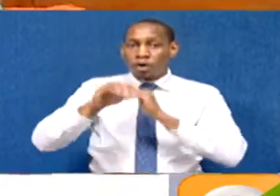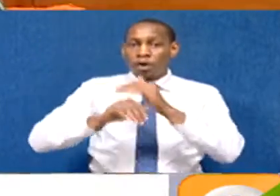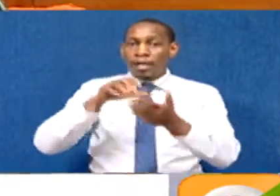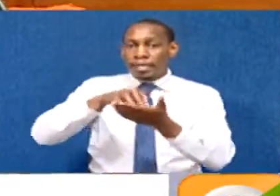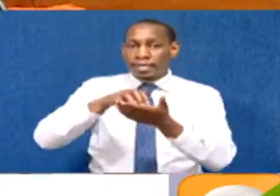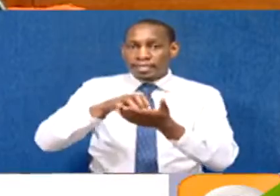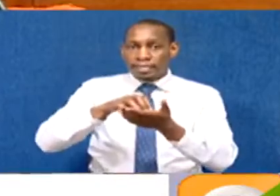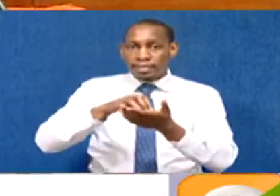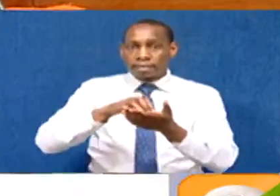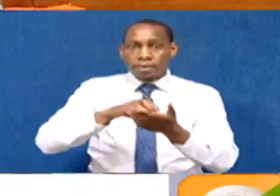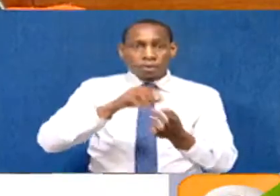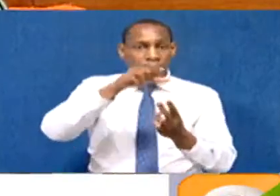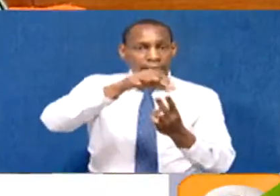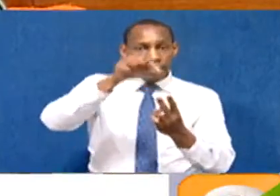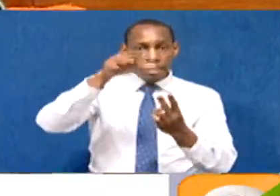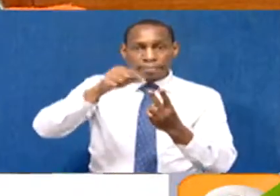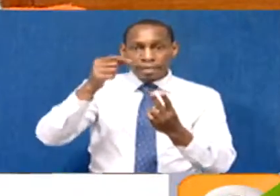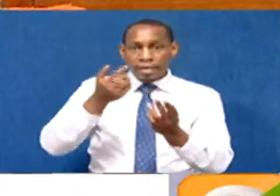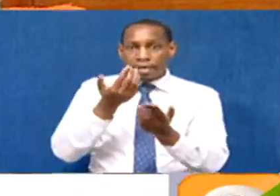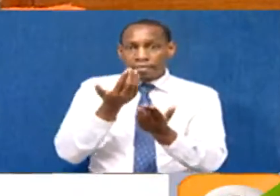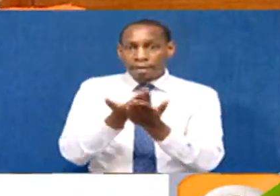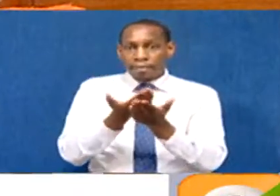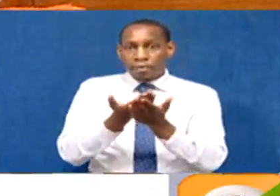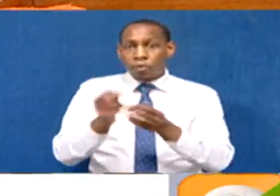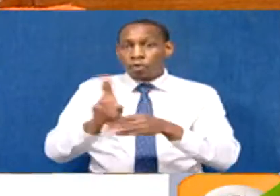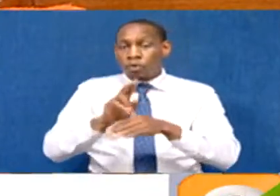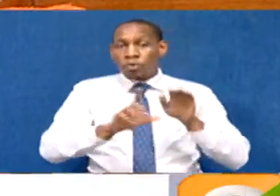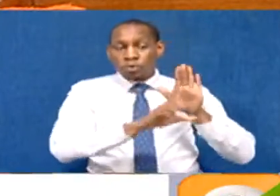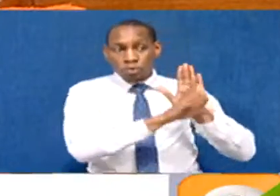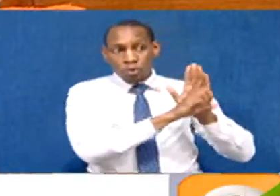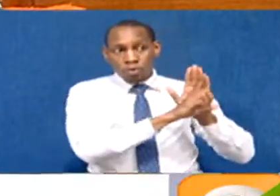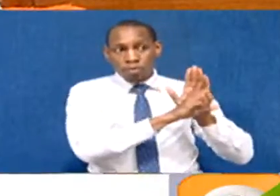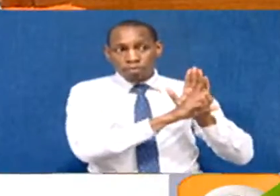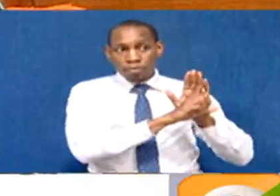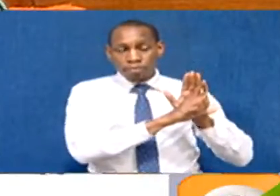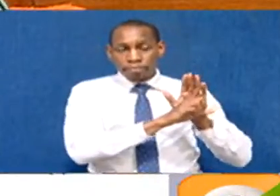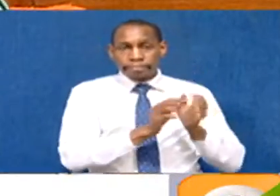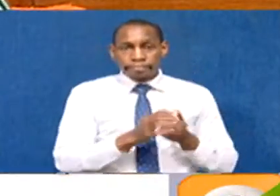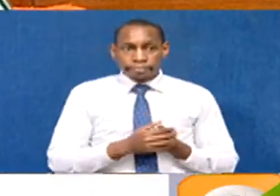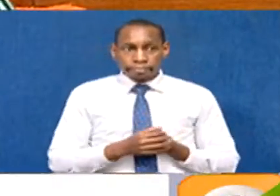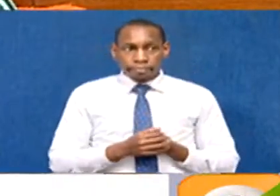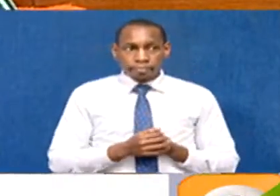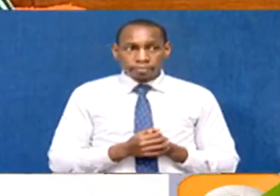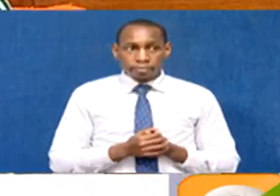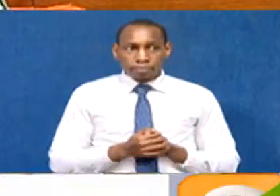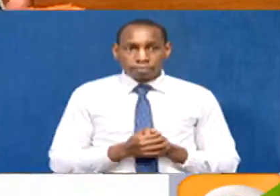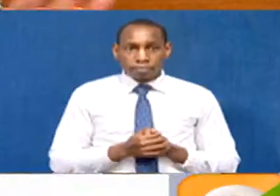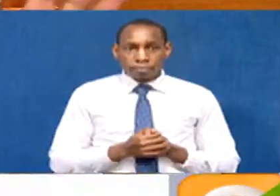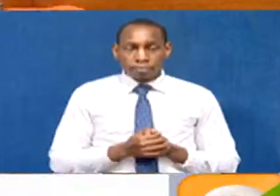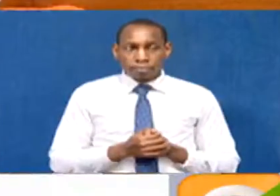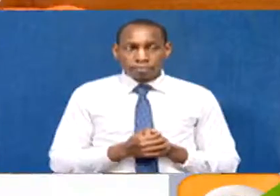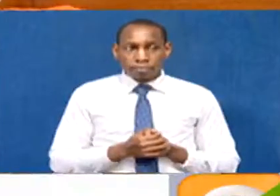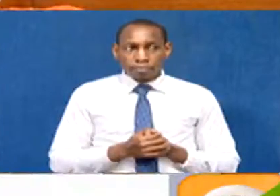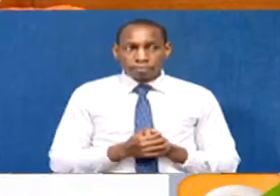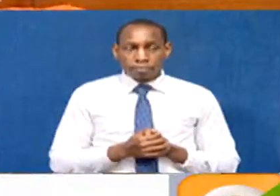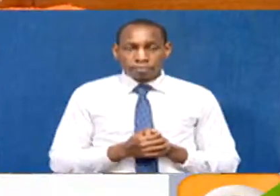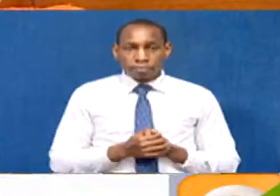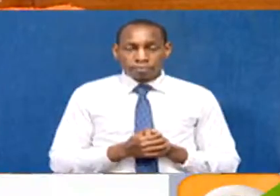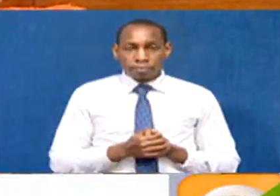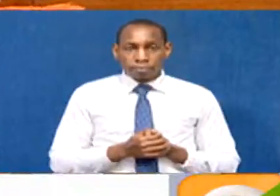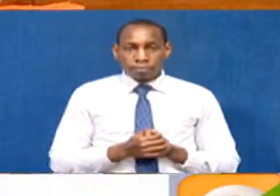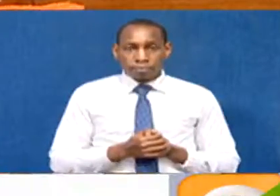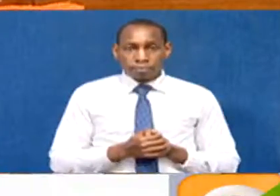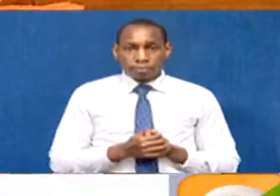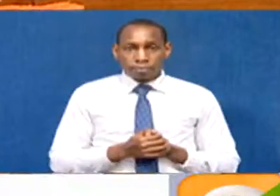cases, selective, you know, application of the law, the, you know, rushing. They are Alice is KRI, running away from rushing. That real